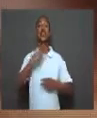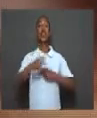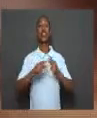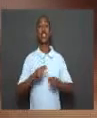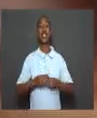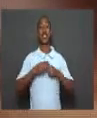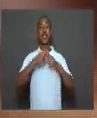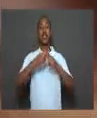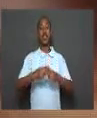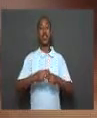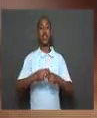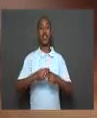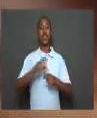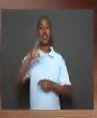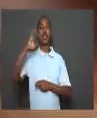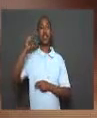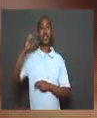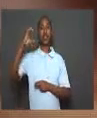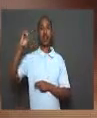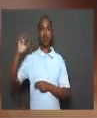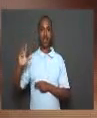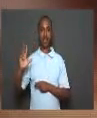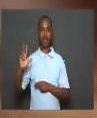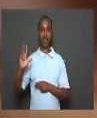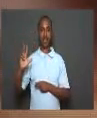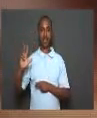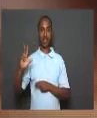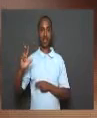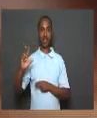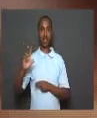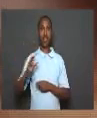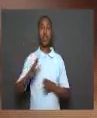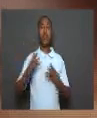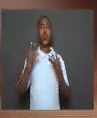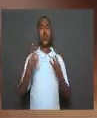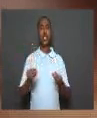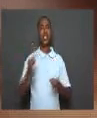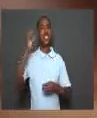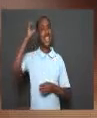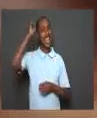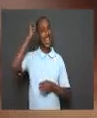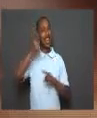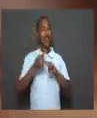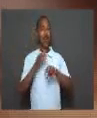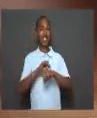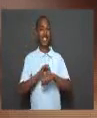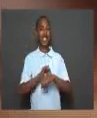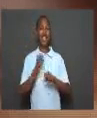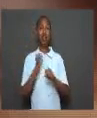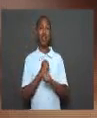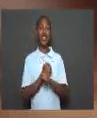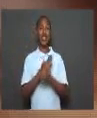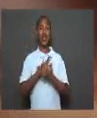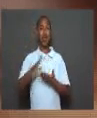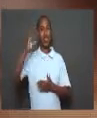called liming. Liming loosens the hair from the skin and makes removing